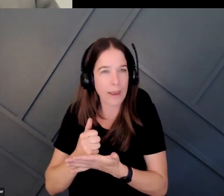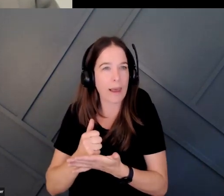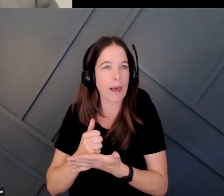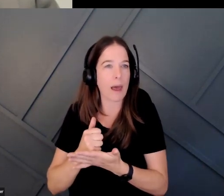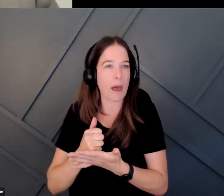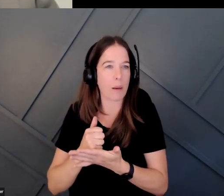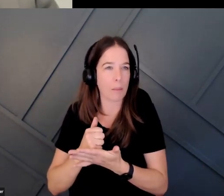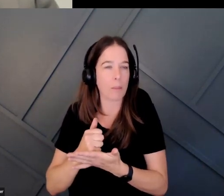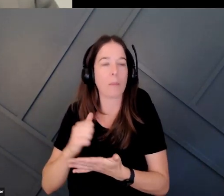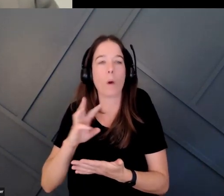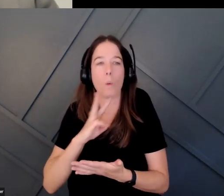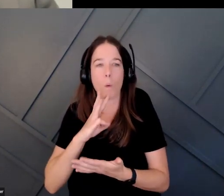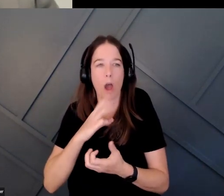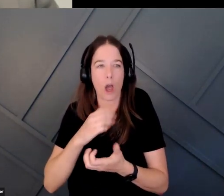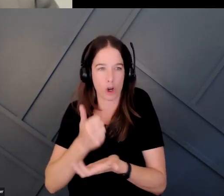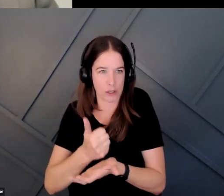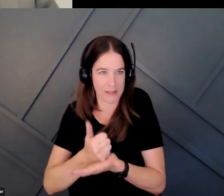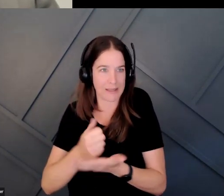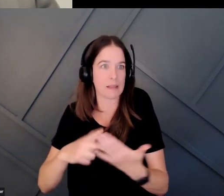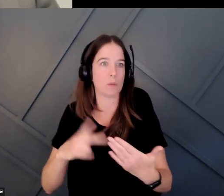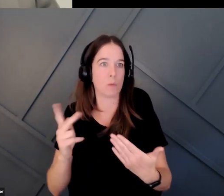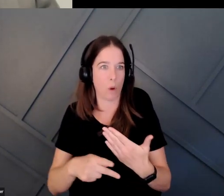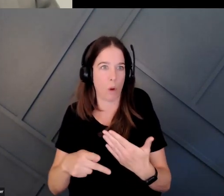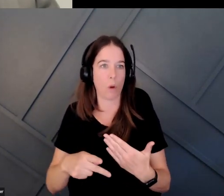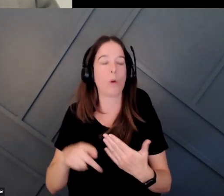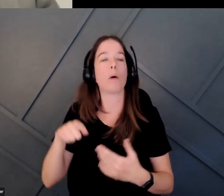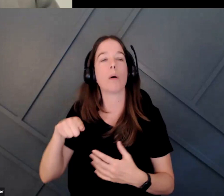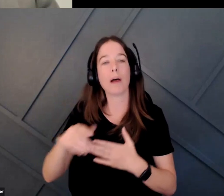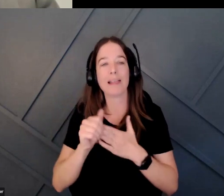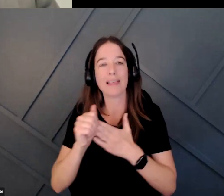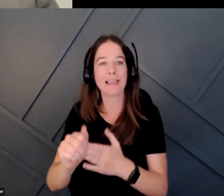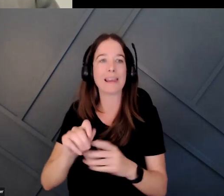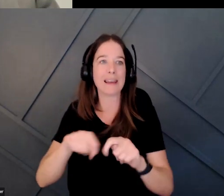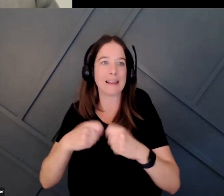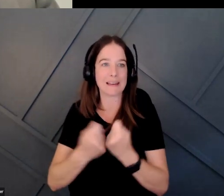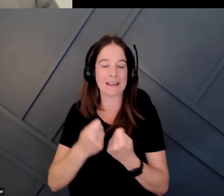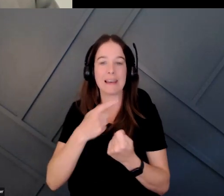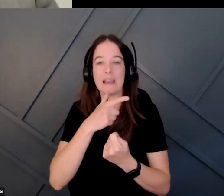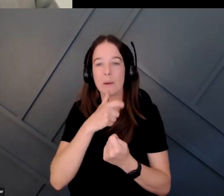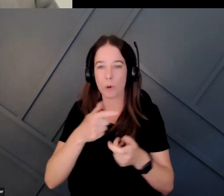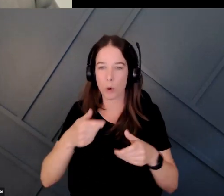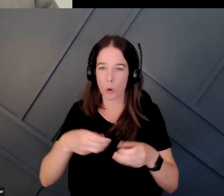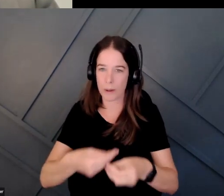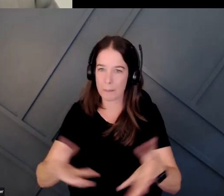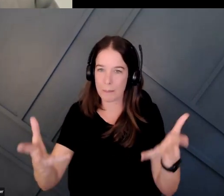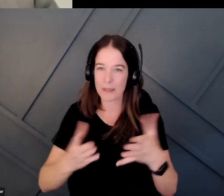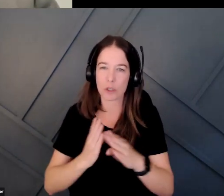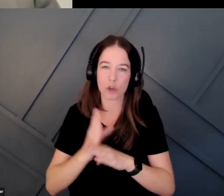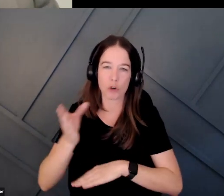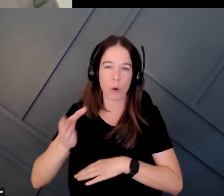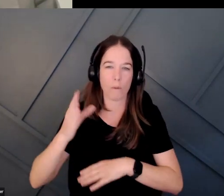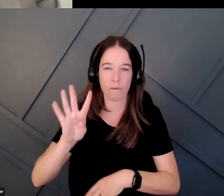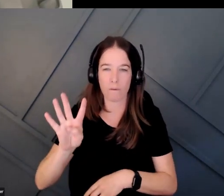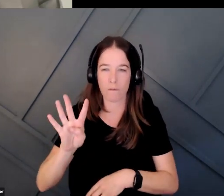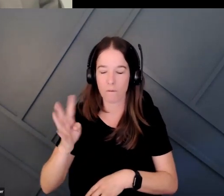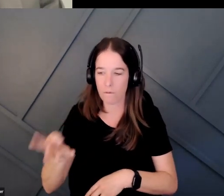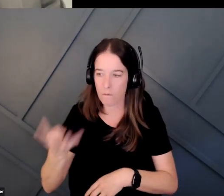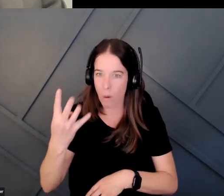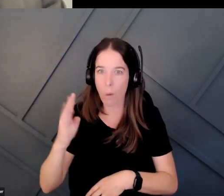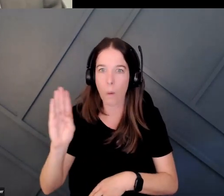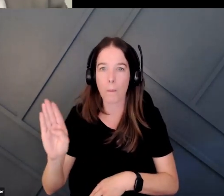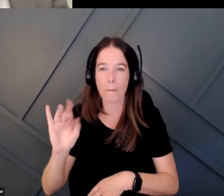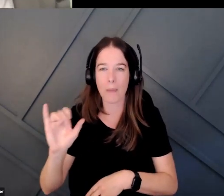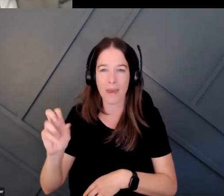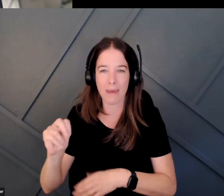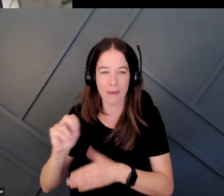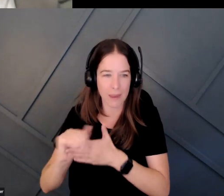LIWA. In this role, she leads a team that collectively administers over $4 billion in mandatory grants to serve